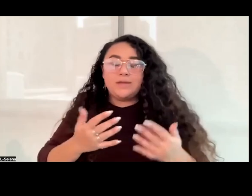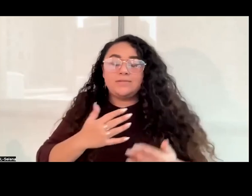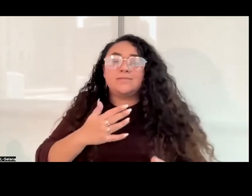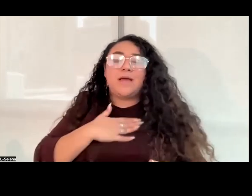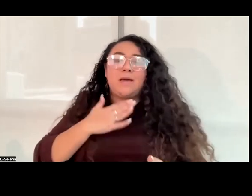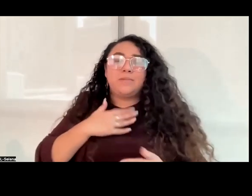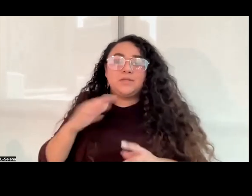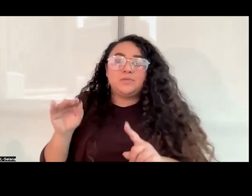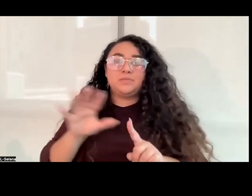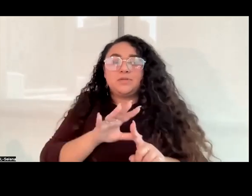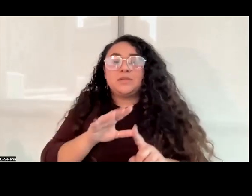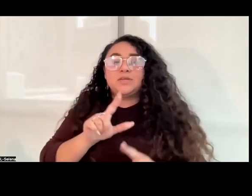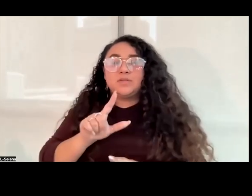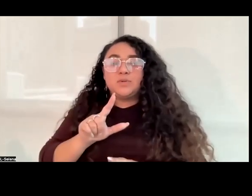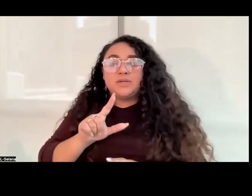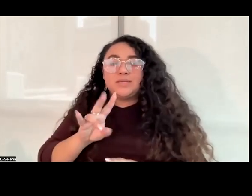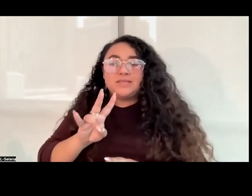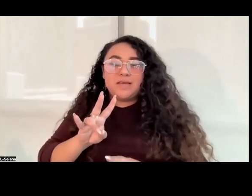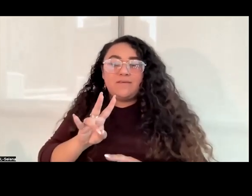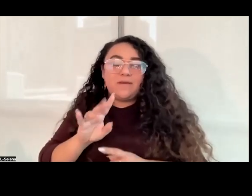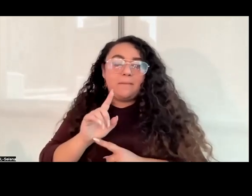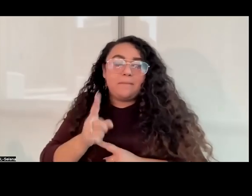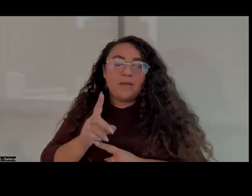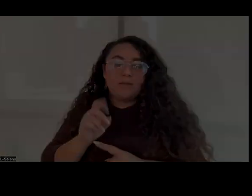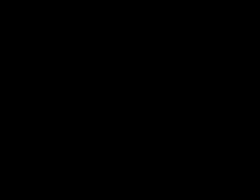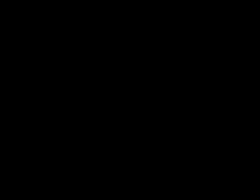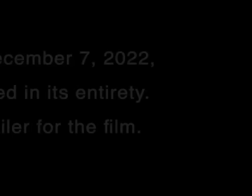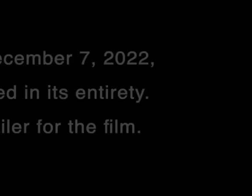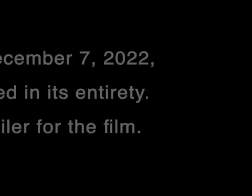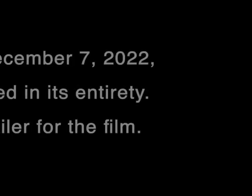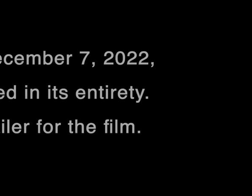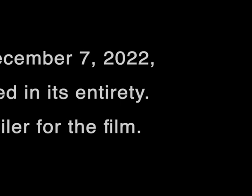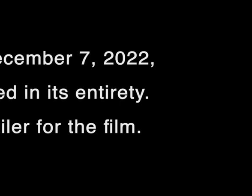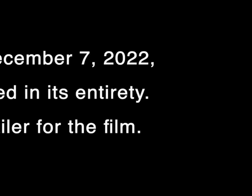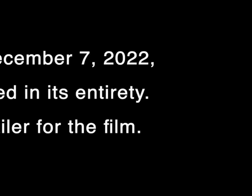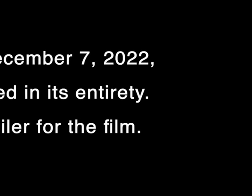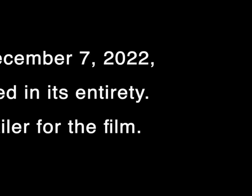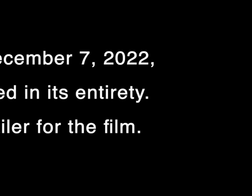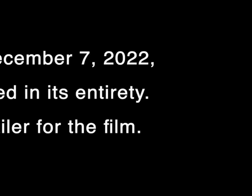the 27-minute documentary film, Second Shot.